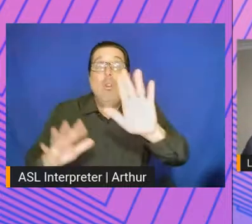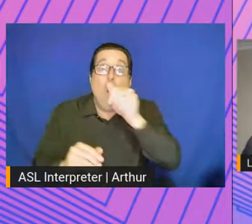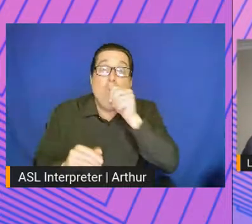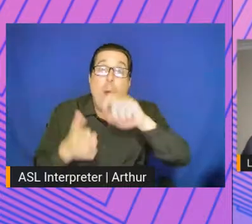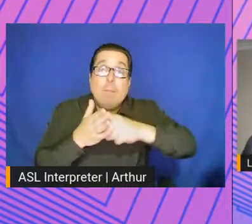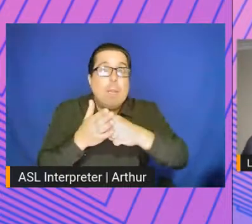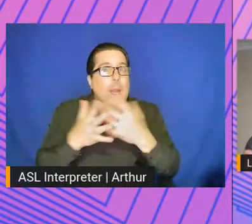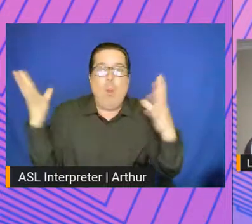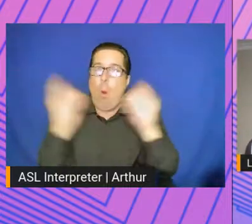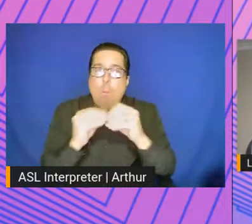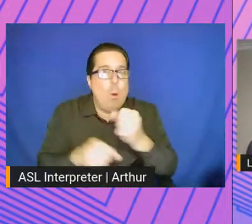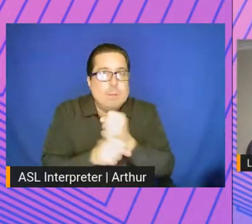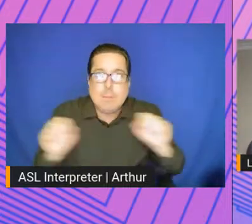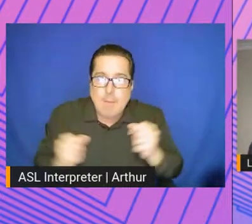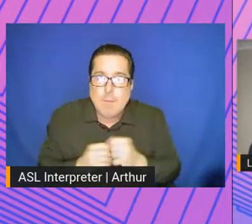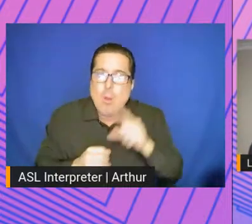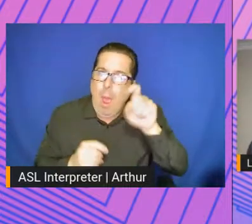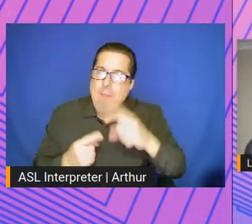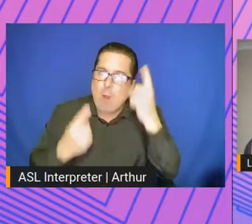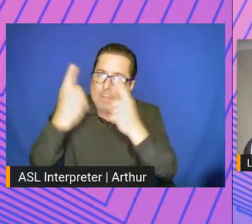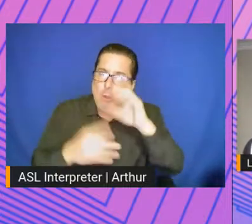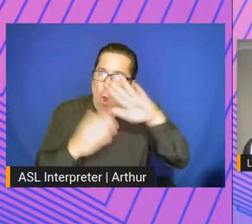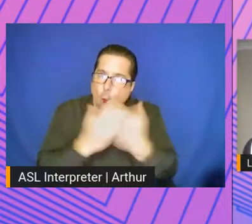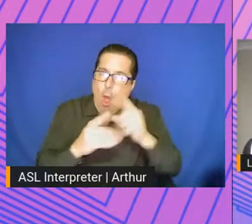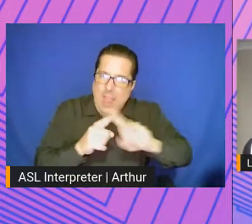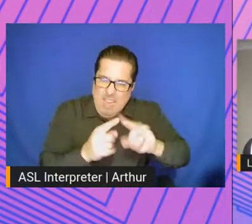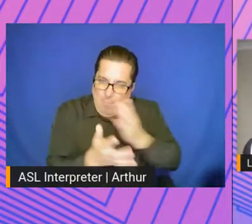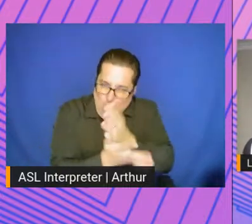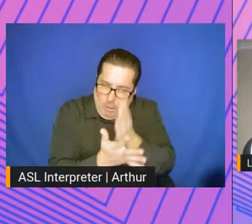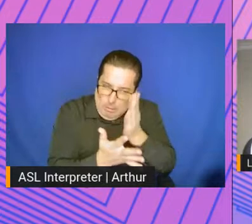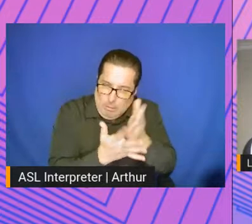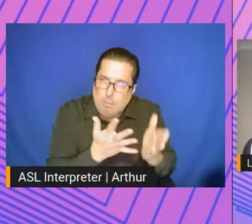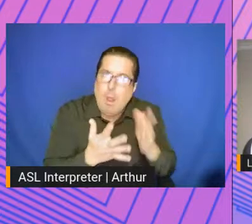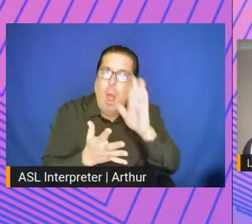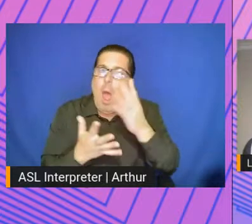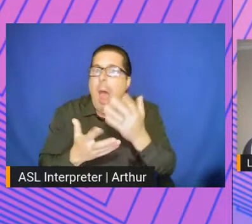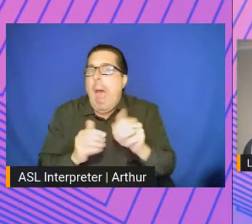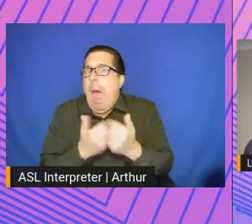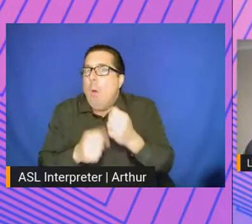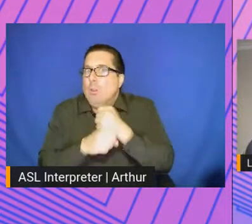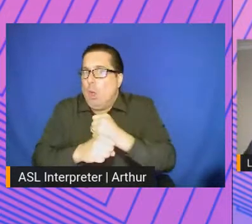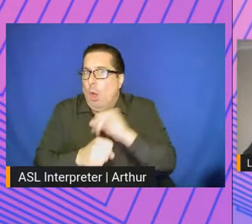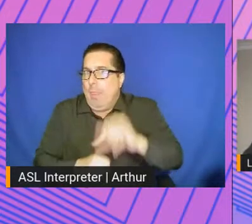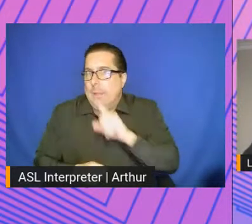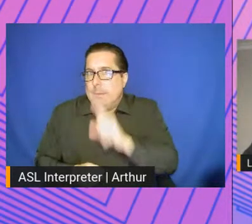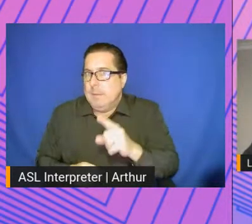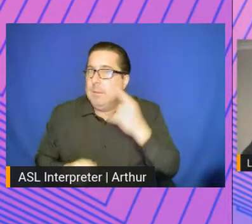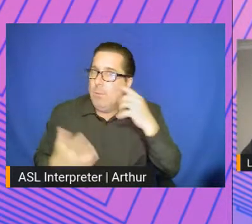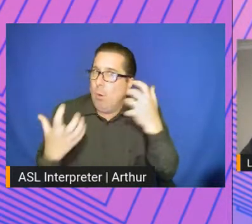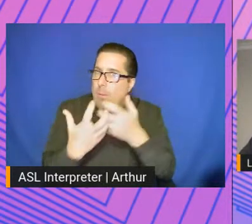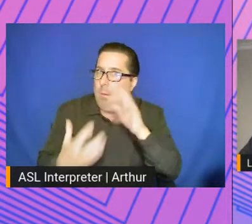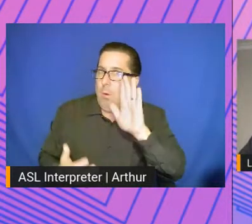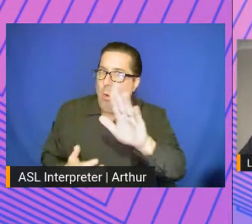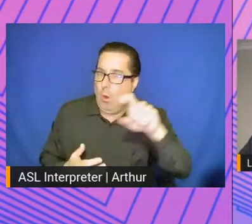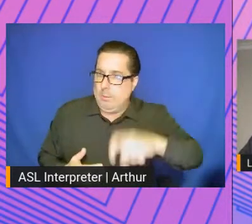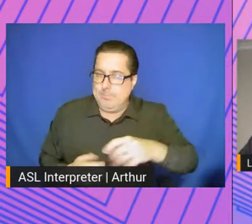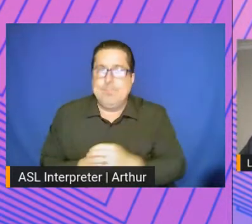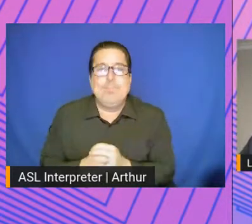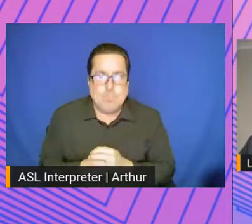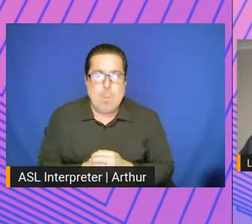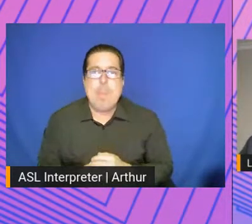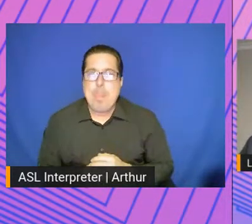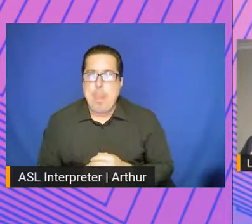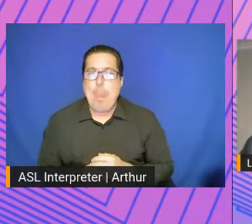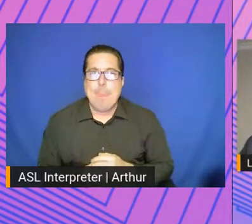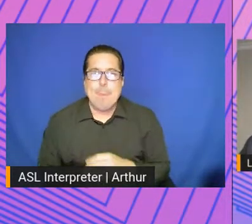isn't that safe. So you have to consider all the different angles and aspects of this. So you